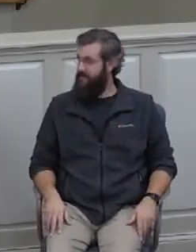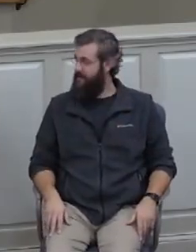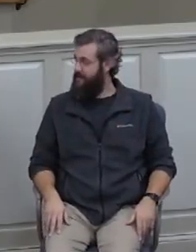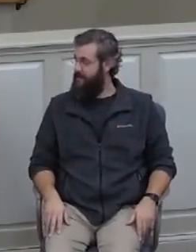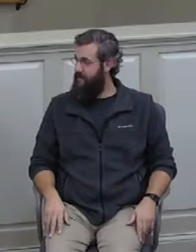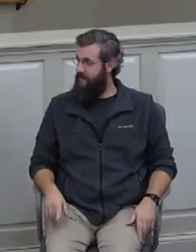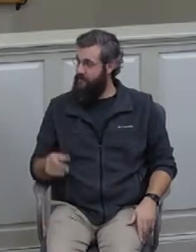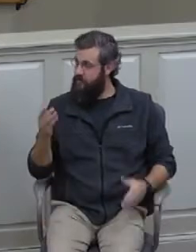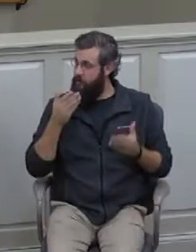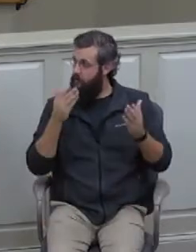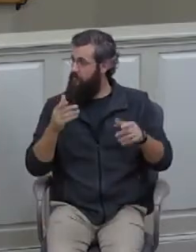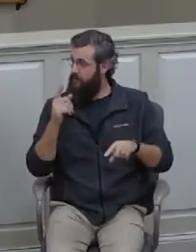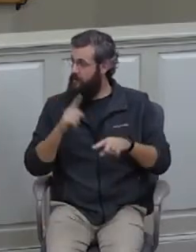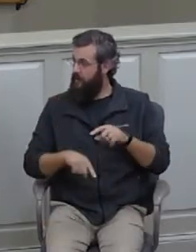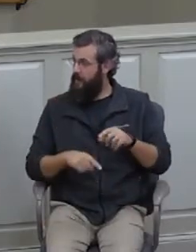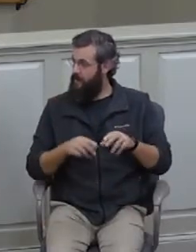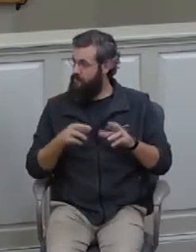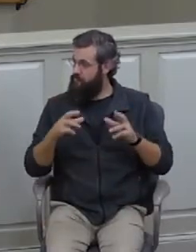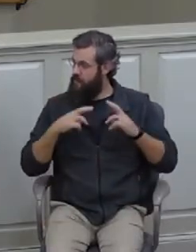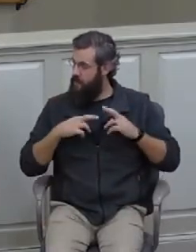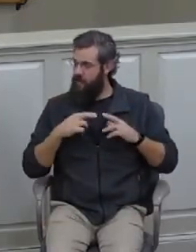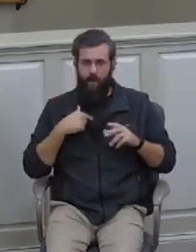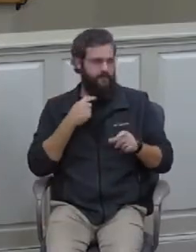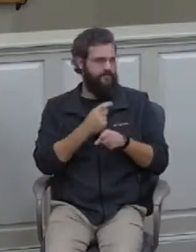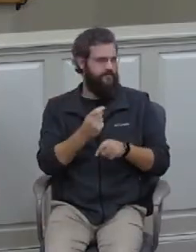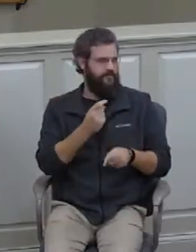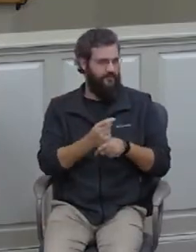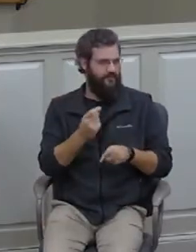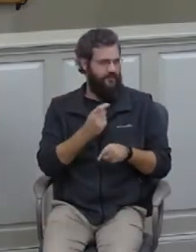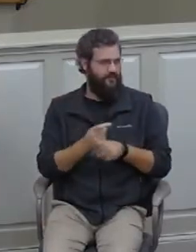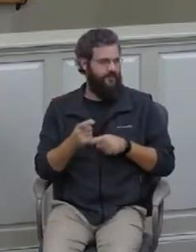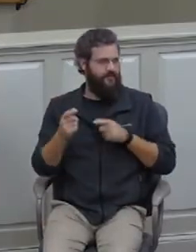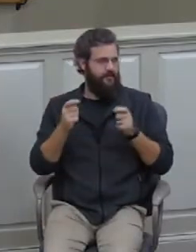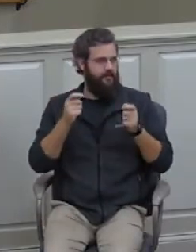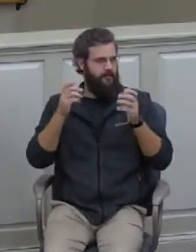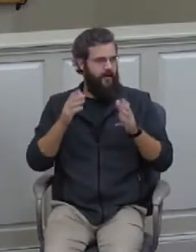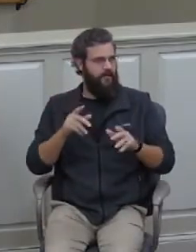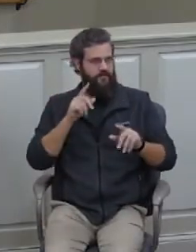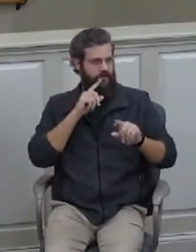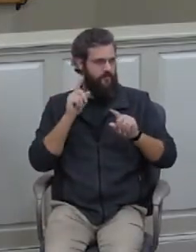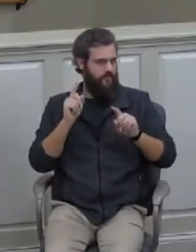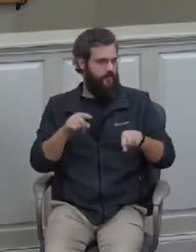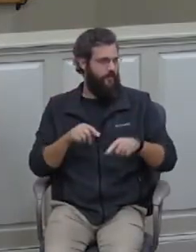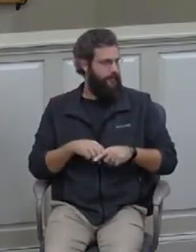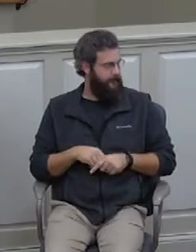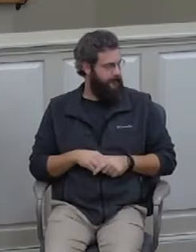she can't retire? No, go on. I'm just joking. Mr. Scott, city manager report, please.